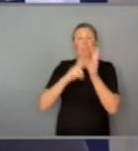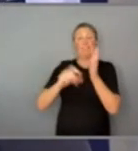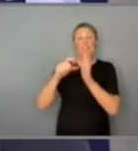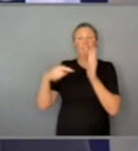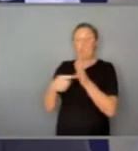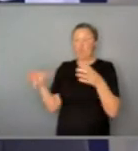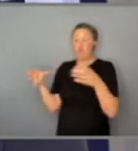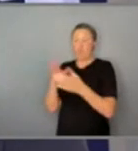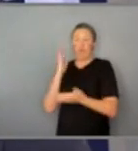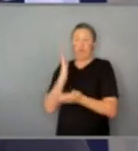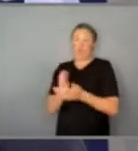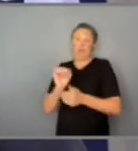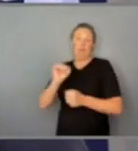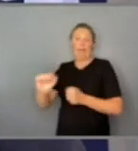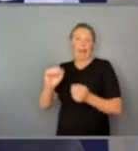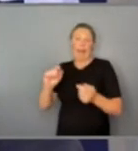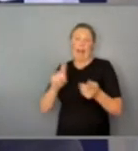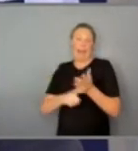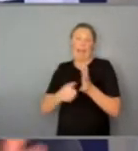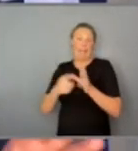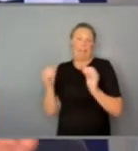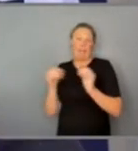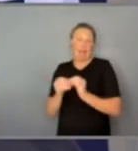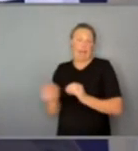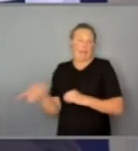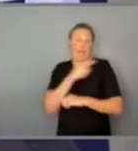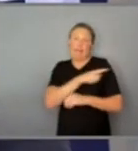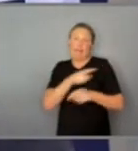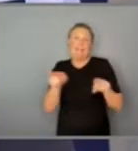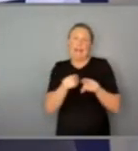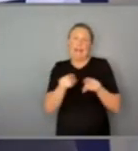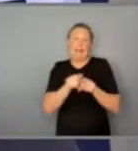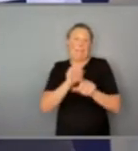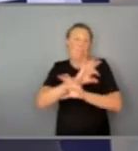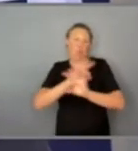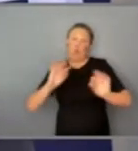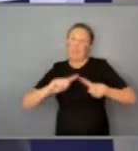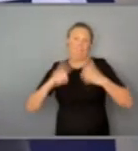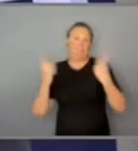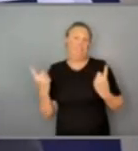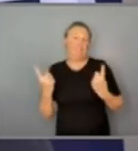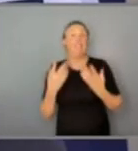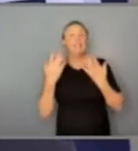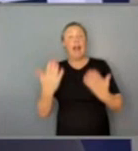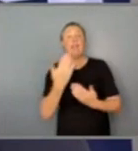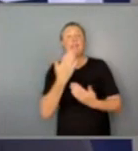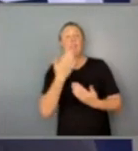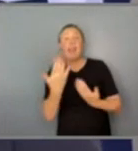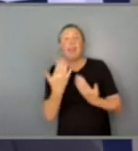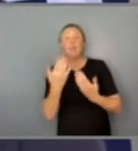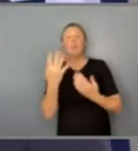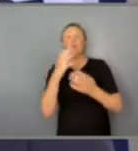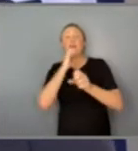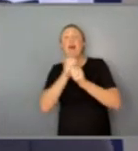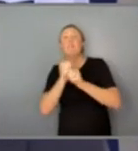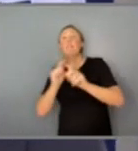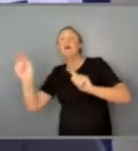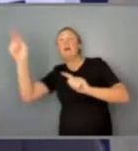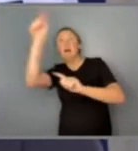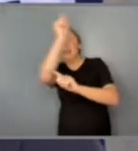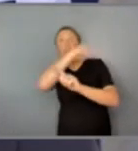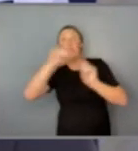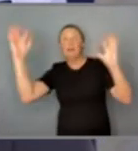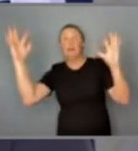and Chief Ministers for coming together today. I've already commented on that. I want to thank all the Premiers and Chief Ministers for coming together today for this